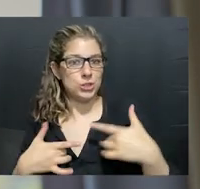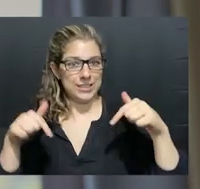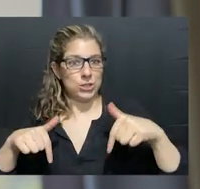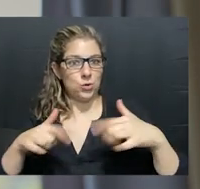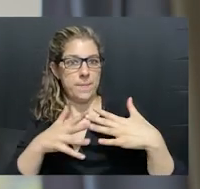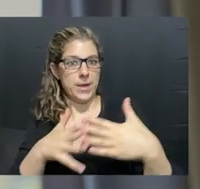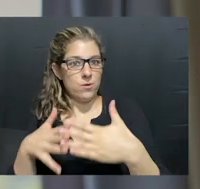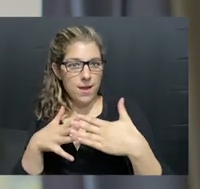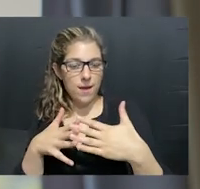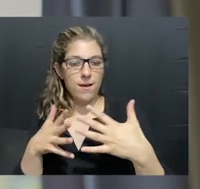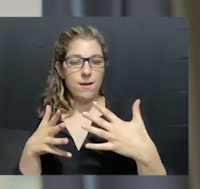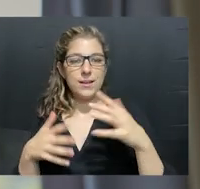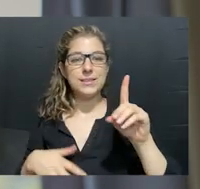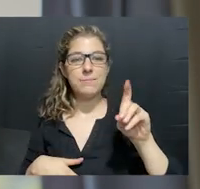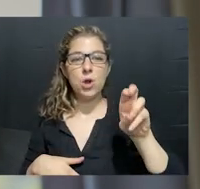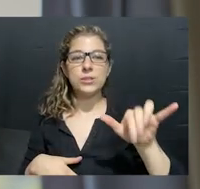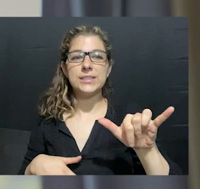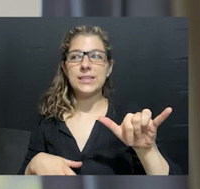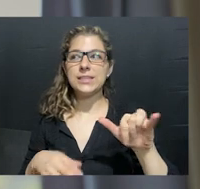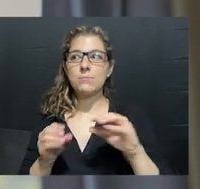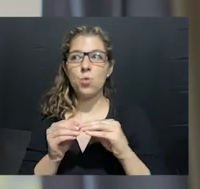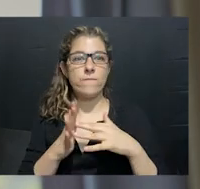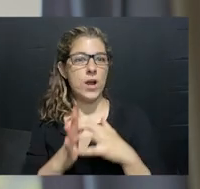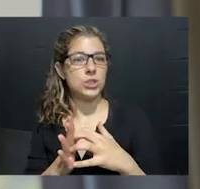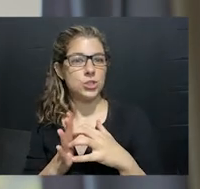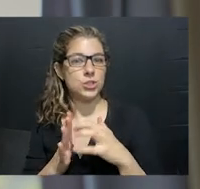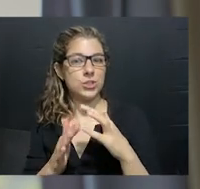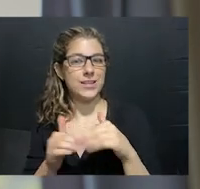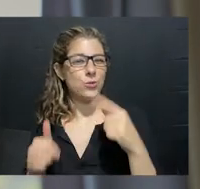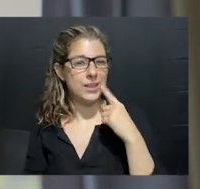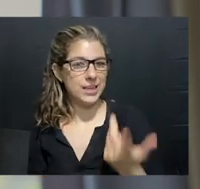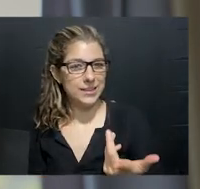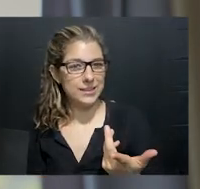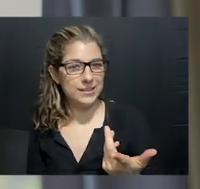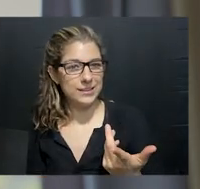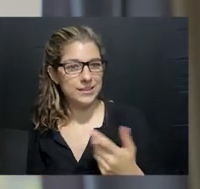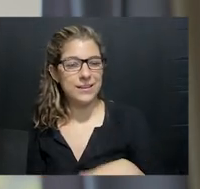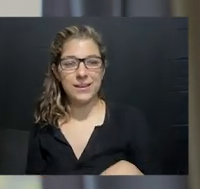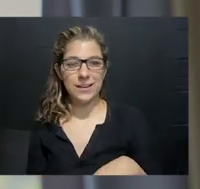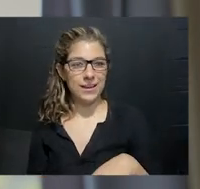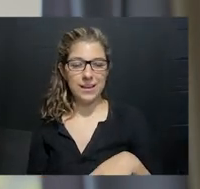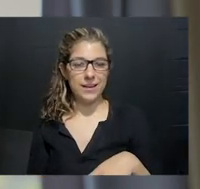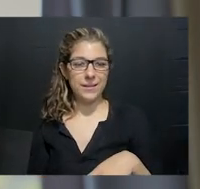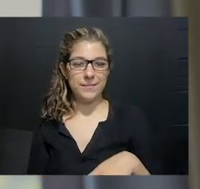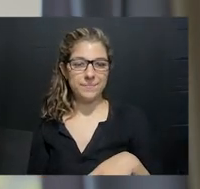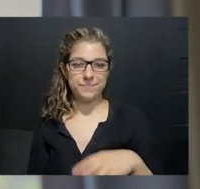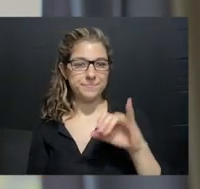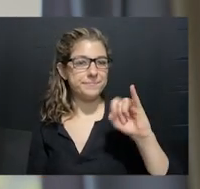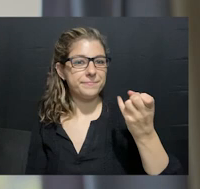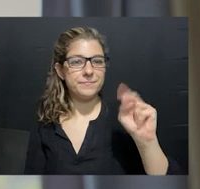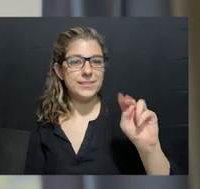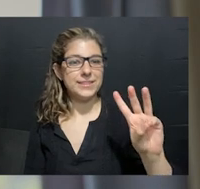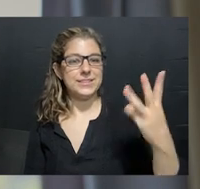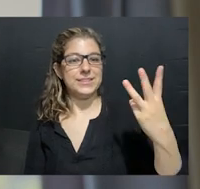America that democracy is more fragile than many people believed. And this was all crystallized by the January